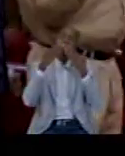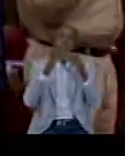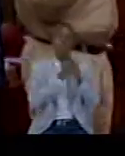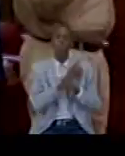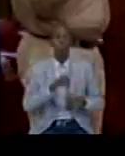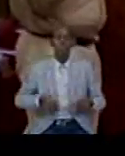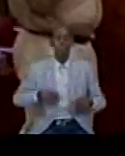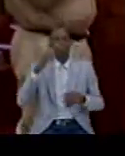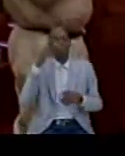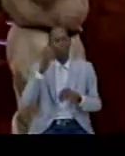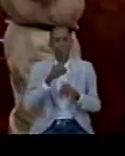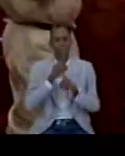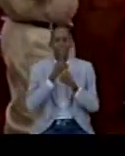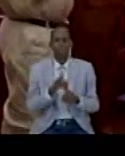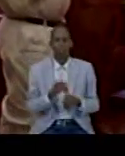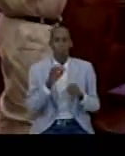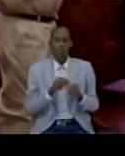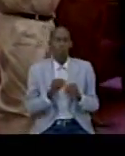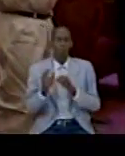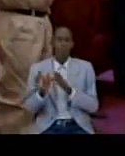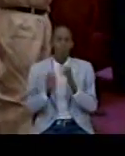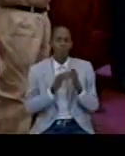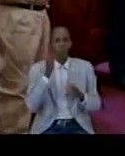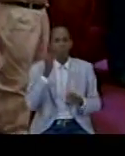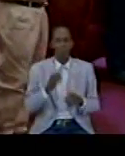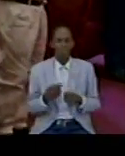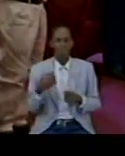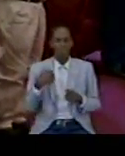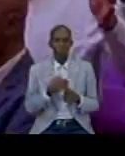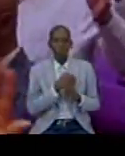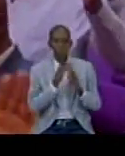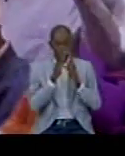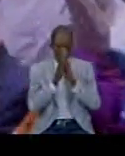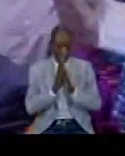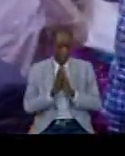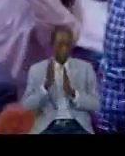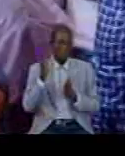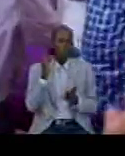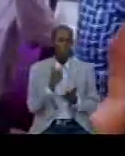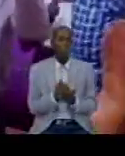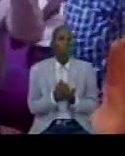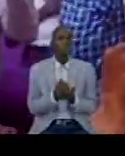answer. In Jesus' name we pray.